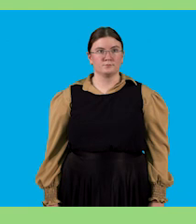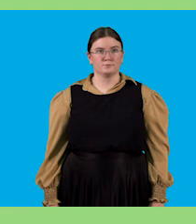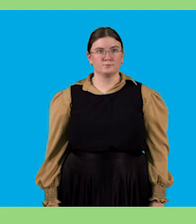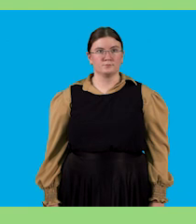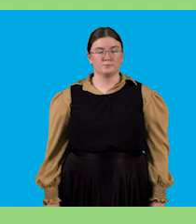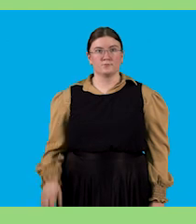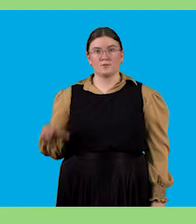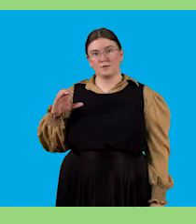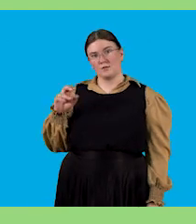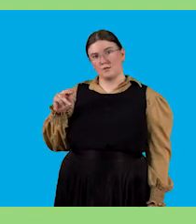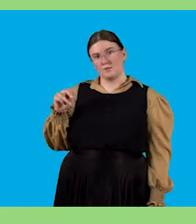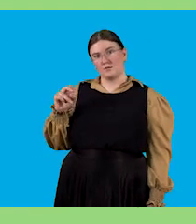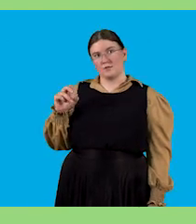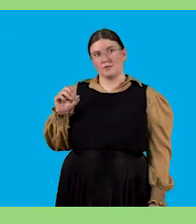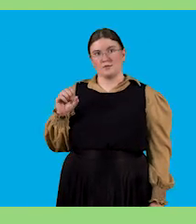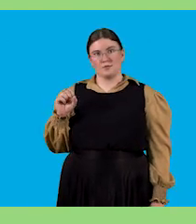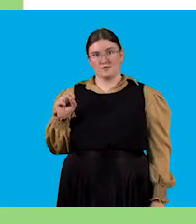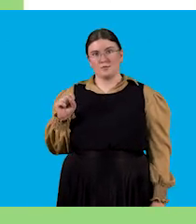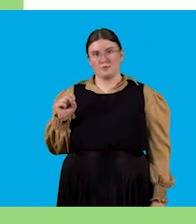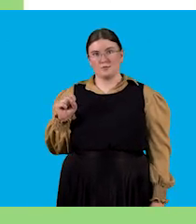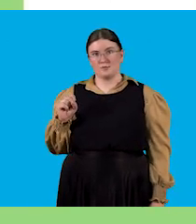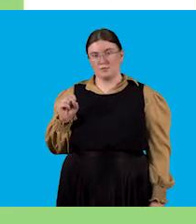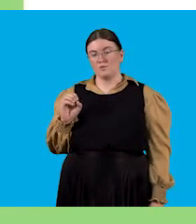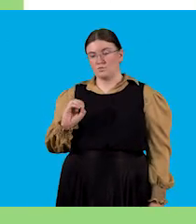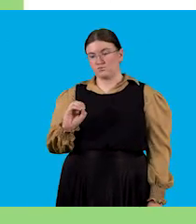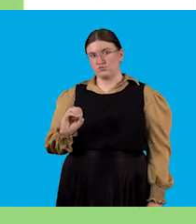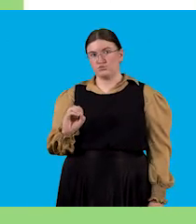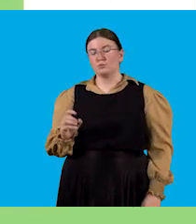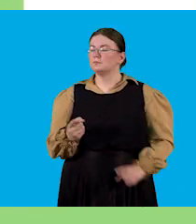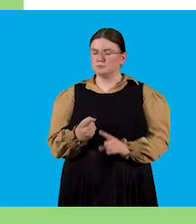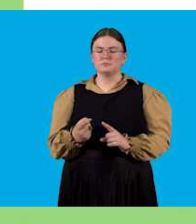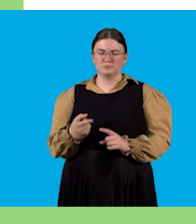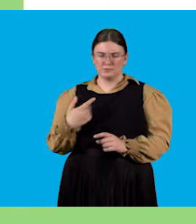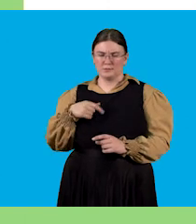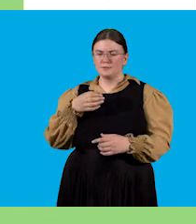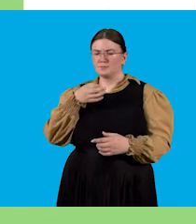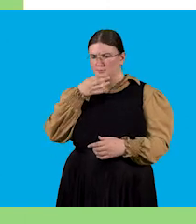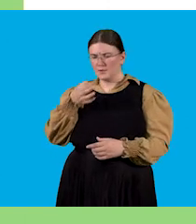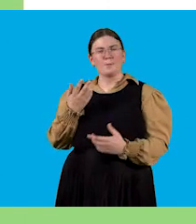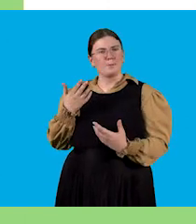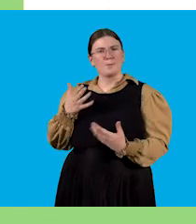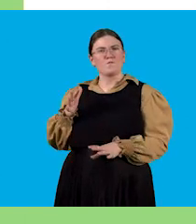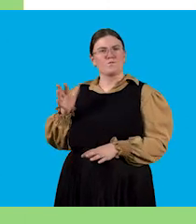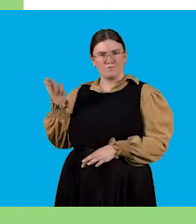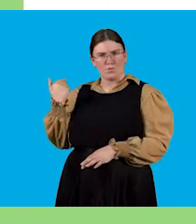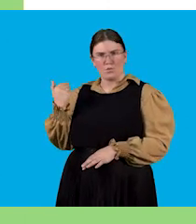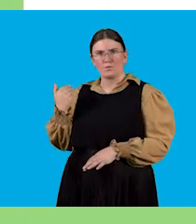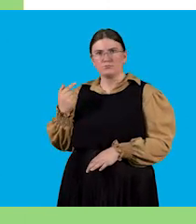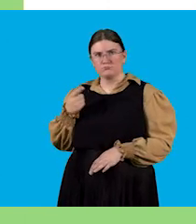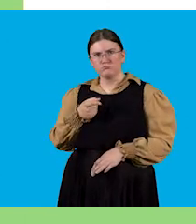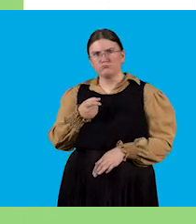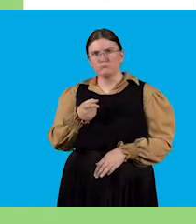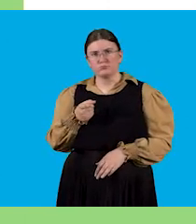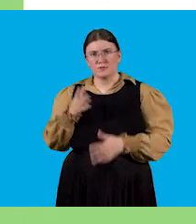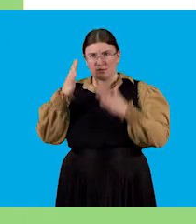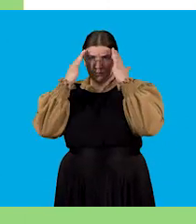So we have the central nervous system, as mentioned in the previous slide. There we have mentioned that it consists of